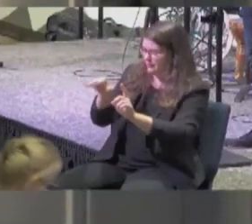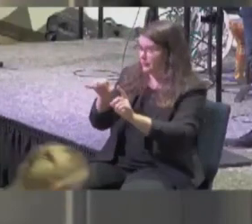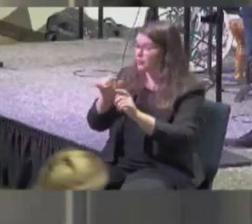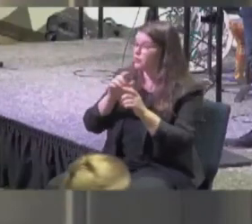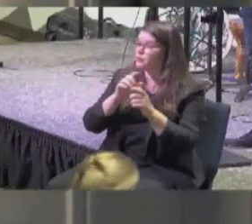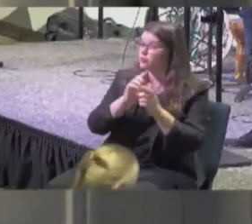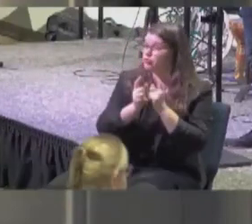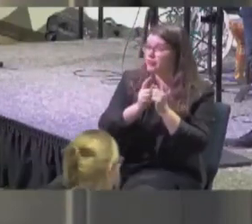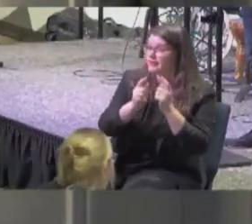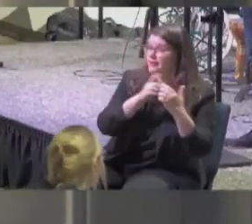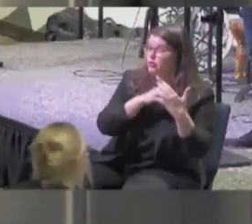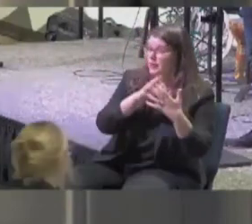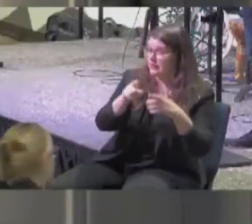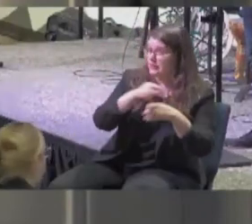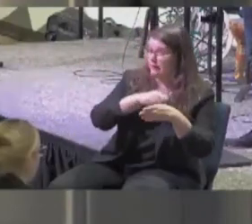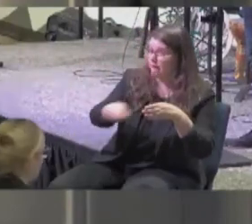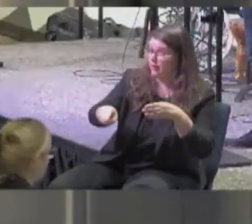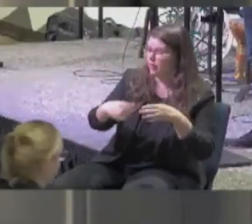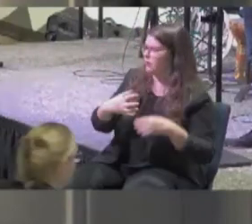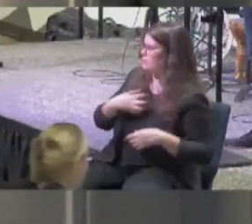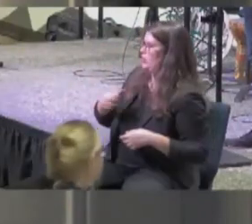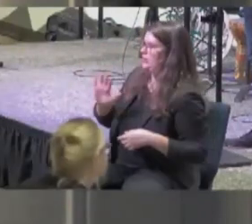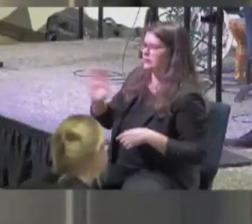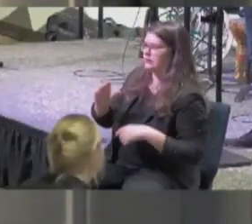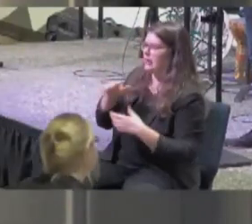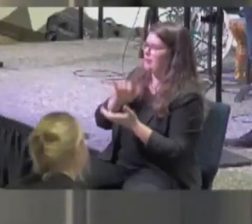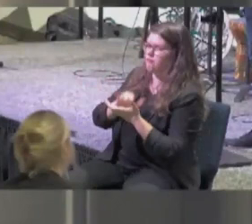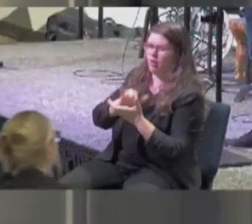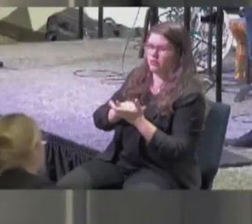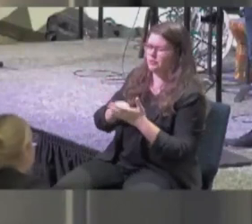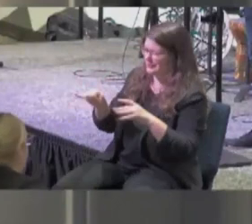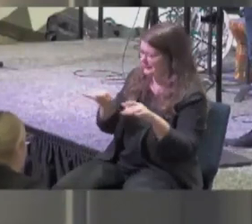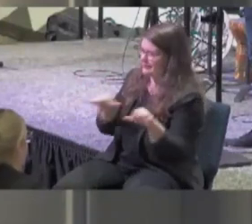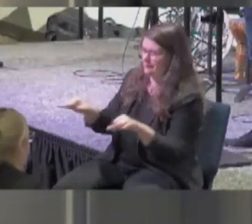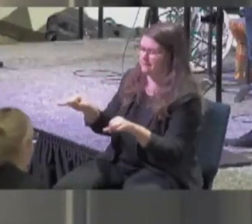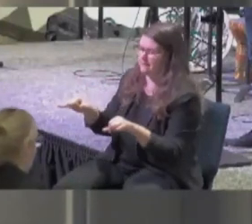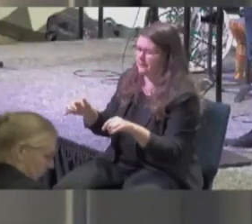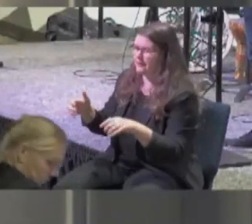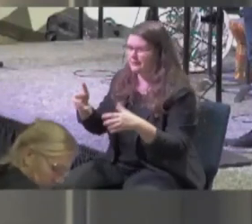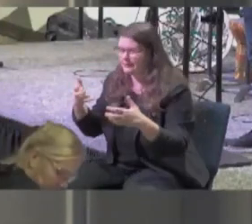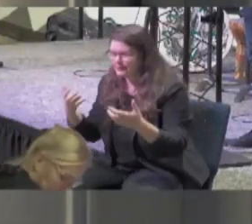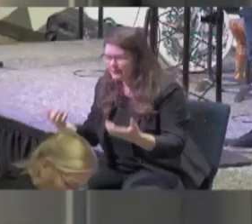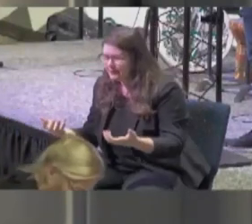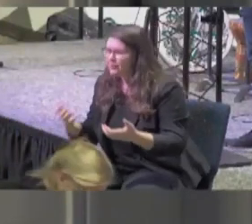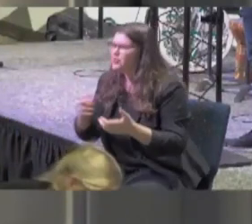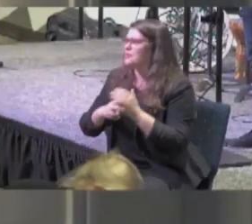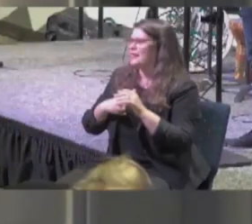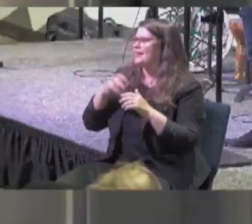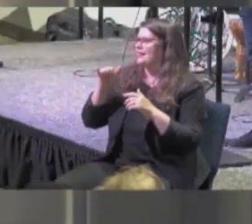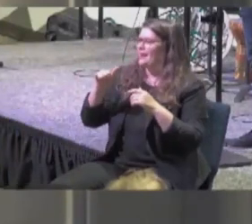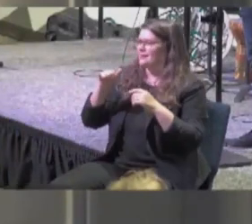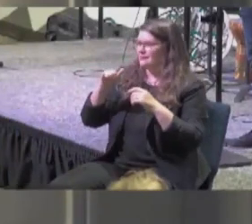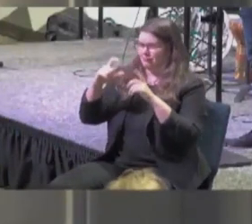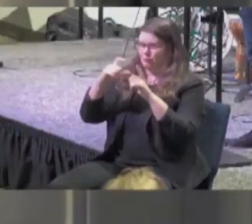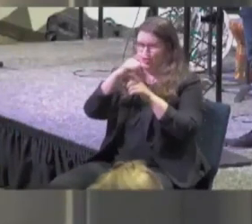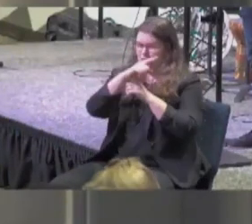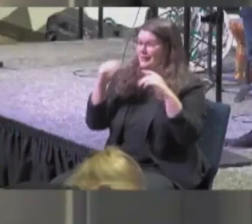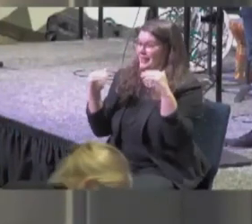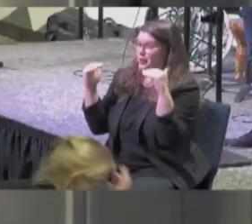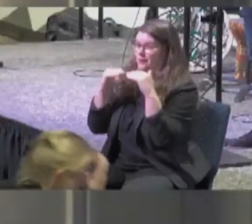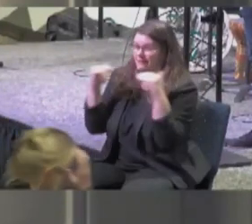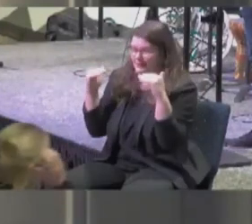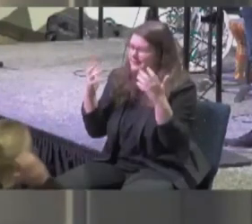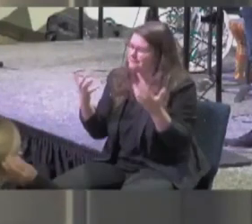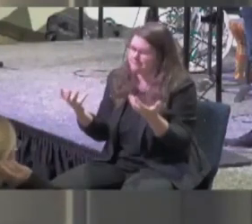to. And so we may pursue equivalence, or call it similarity or correspondence, using all the tools